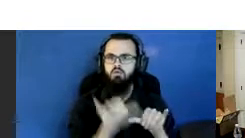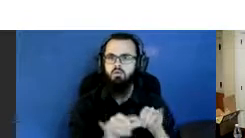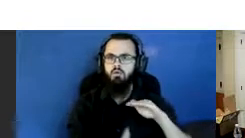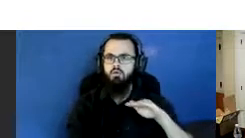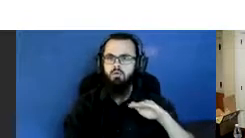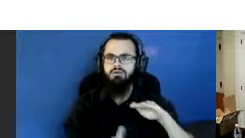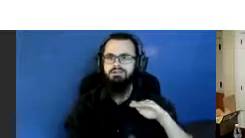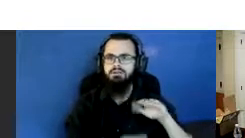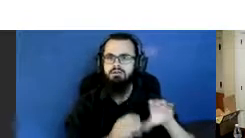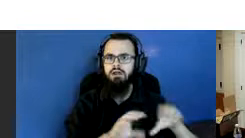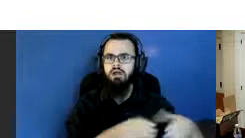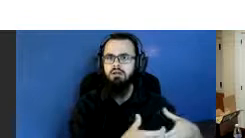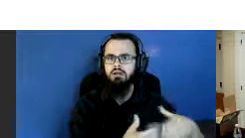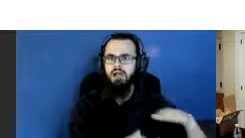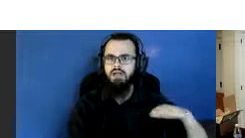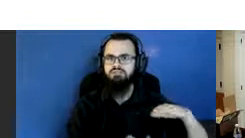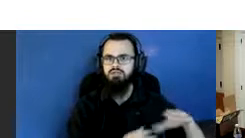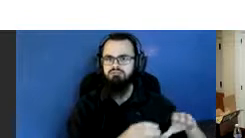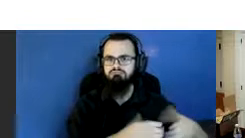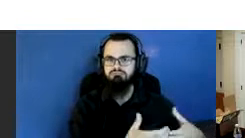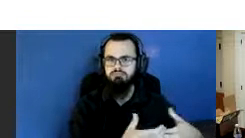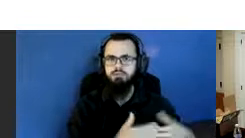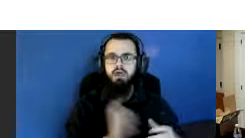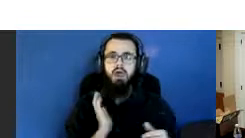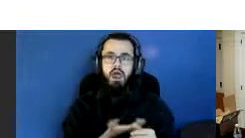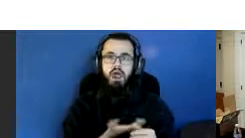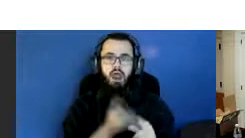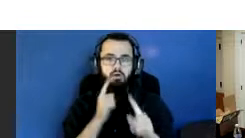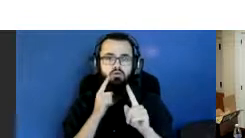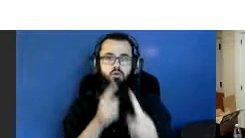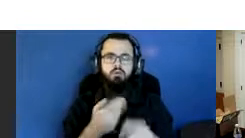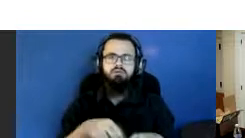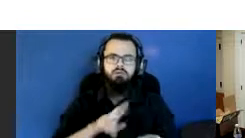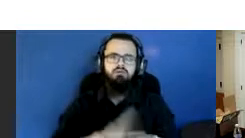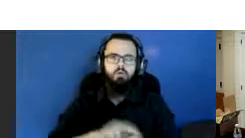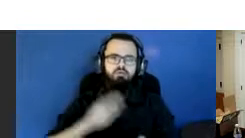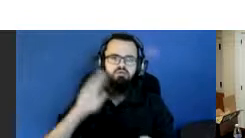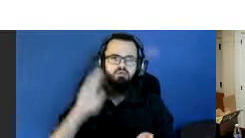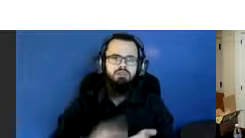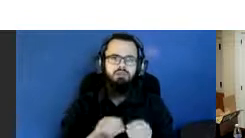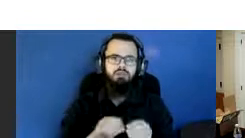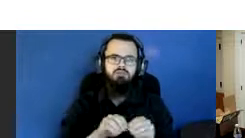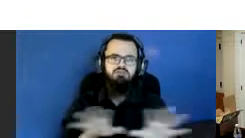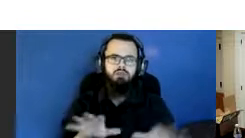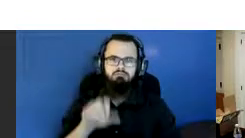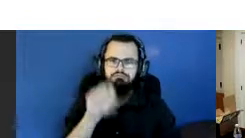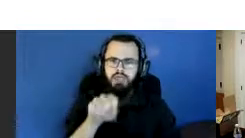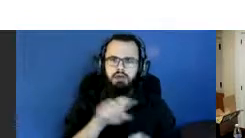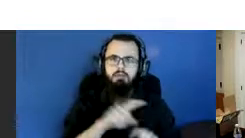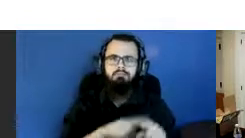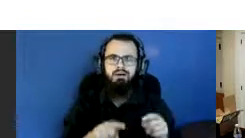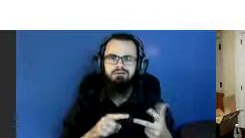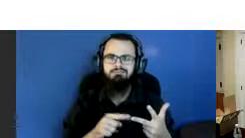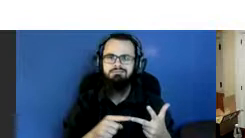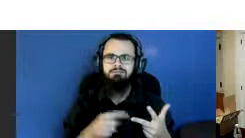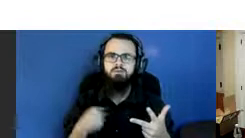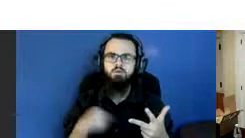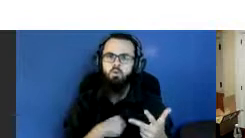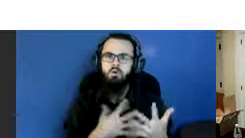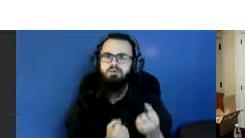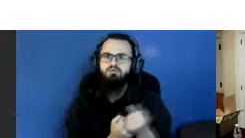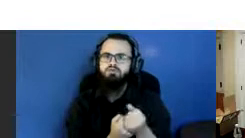we're able to not just limit the spread, right, and that secondary measure, but also get this person connected to the support and